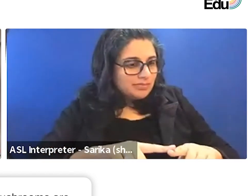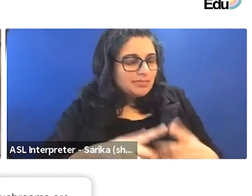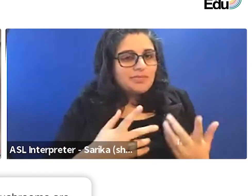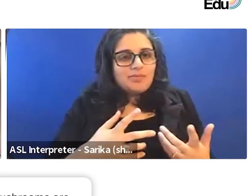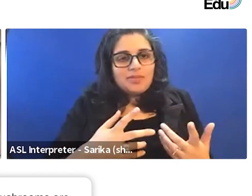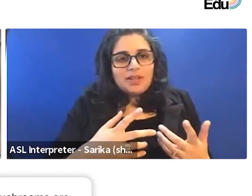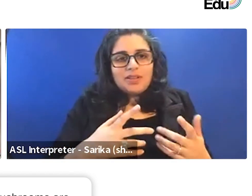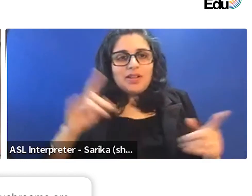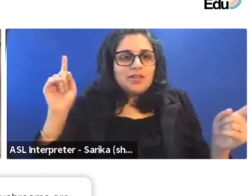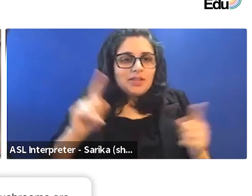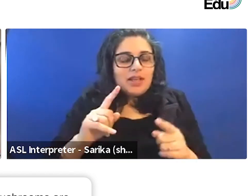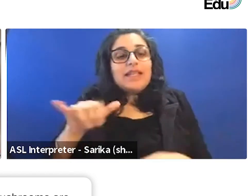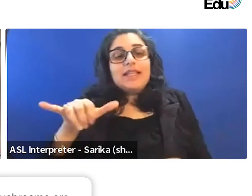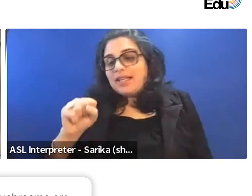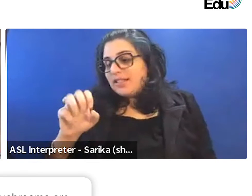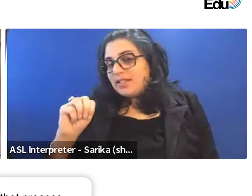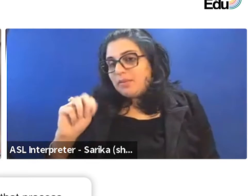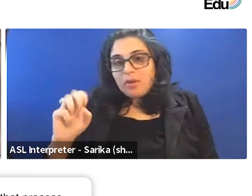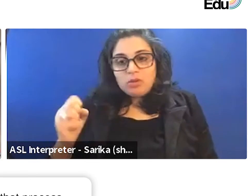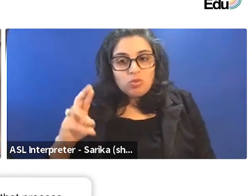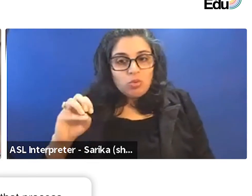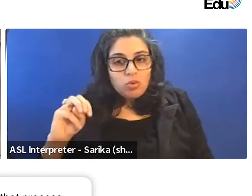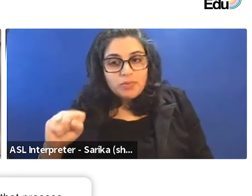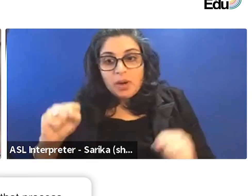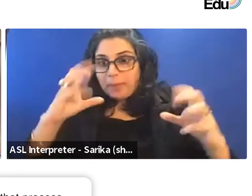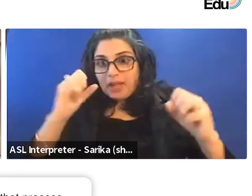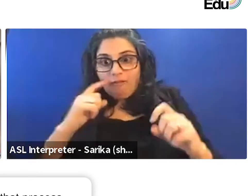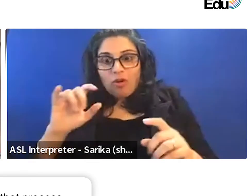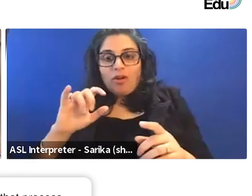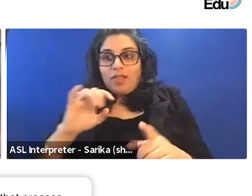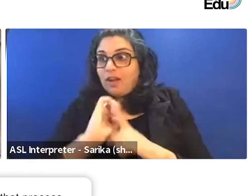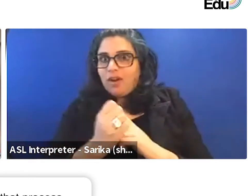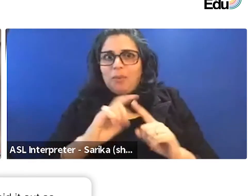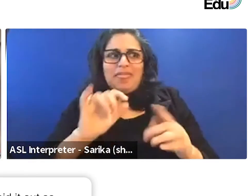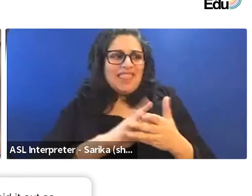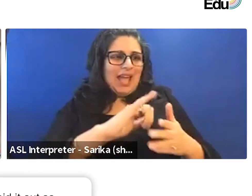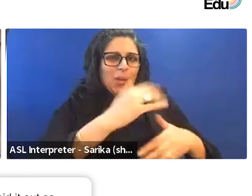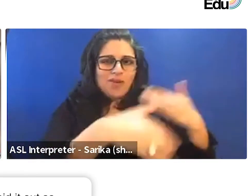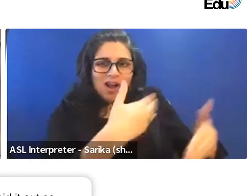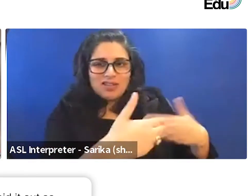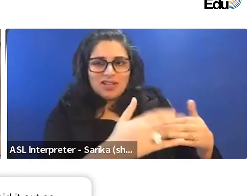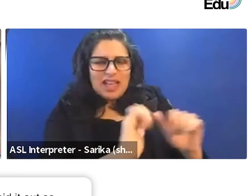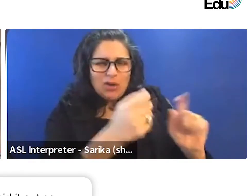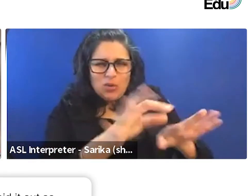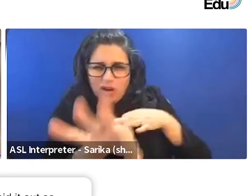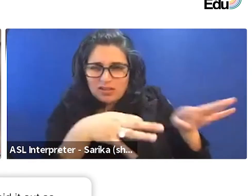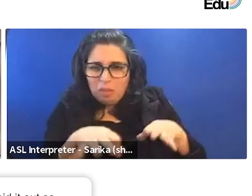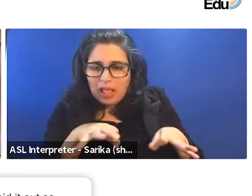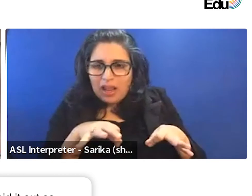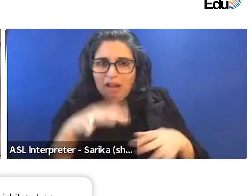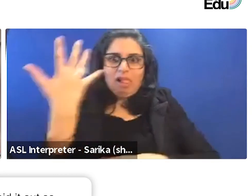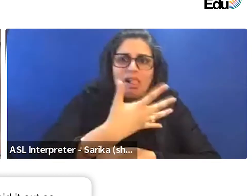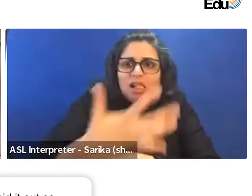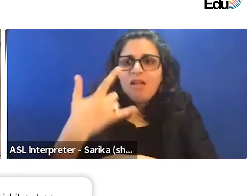all. And yes, mushrooms are amazing for the environment, but not in that process and not in that way. You've laid it out so perfectly. And